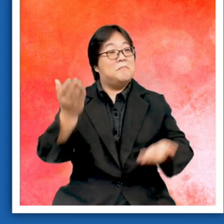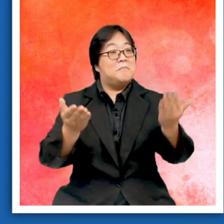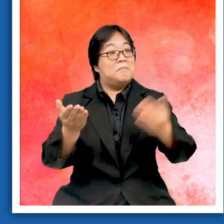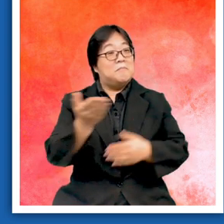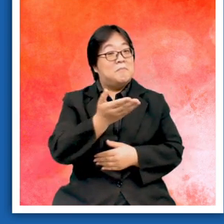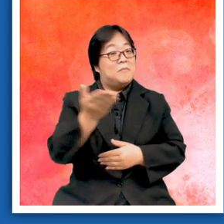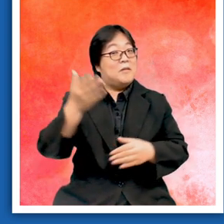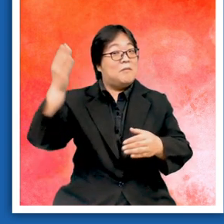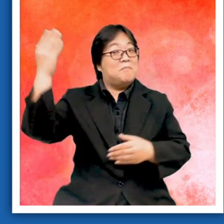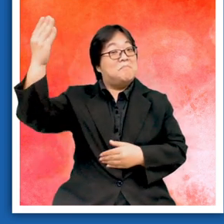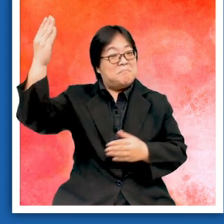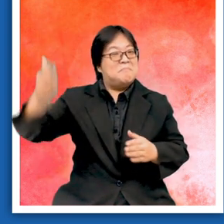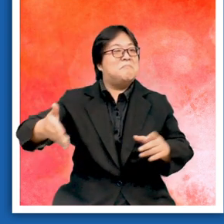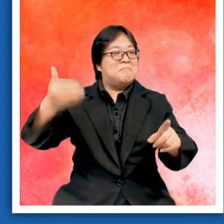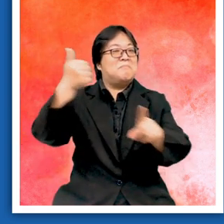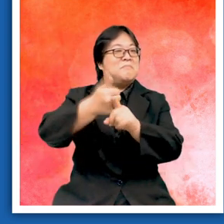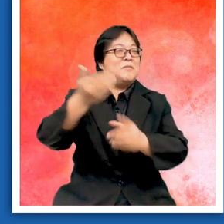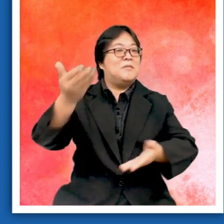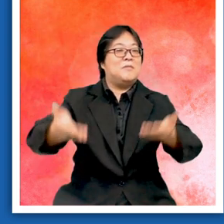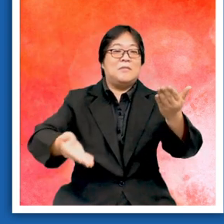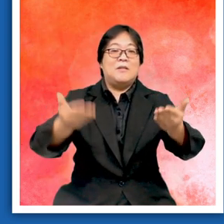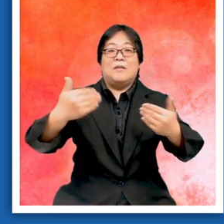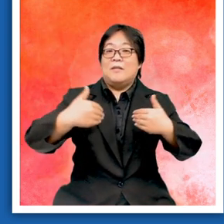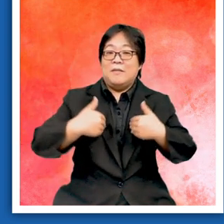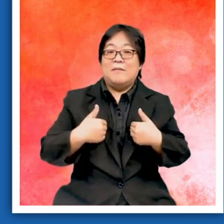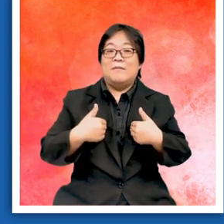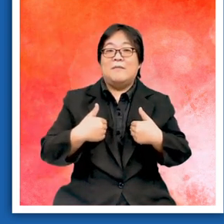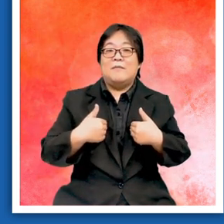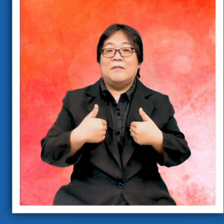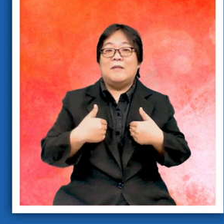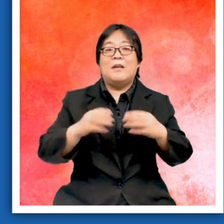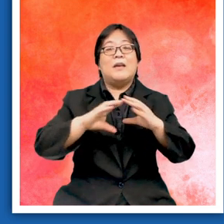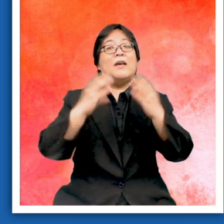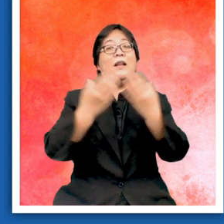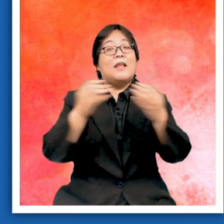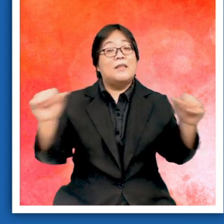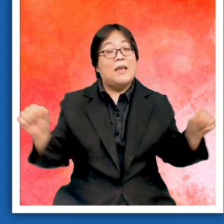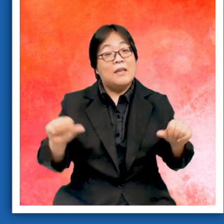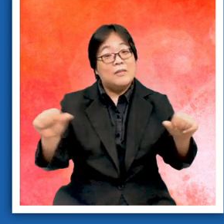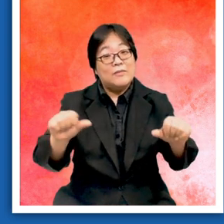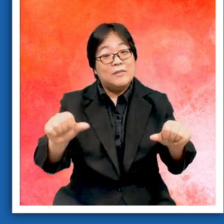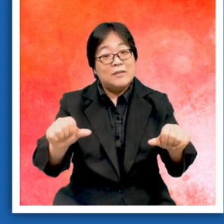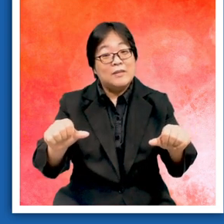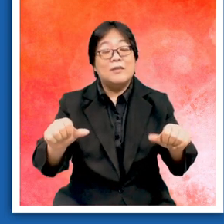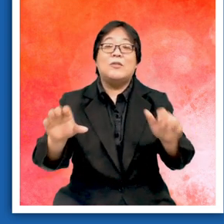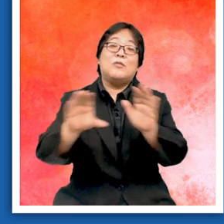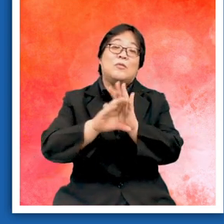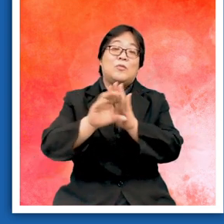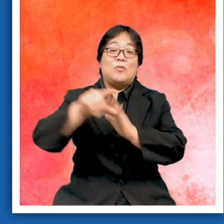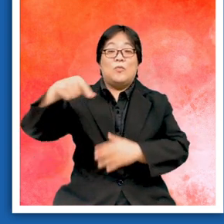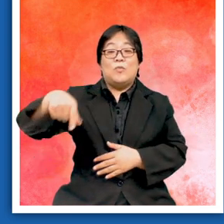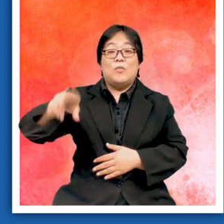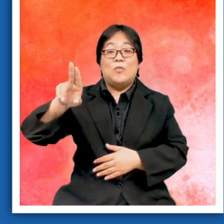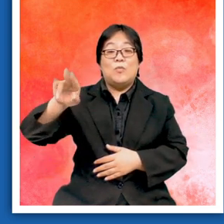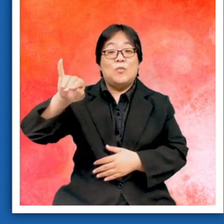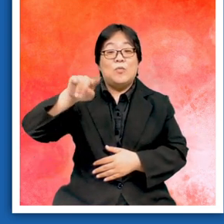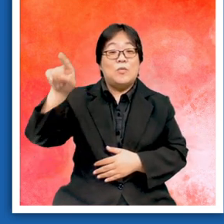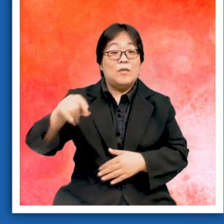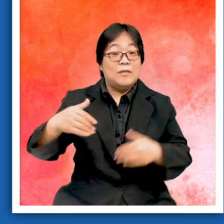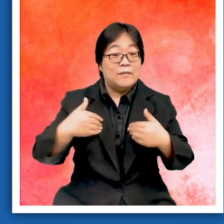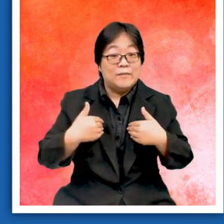The instructor might have class activity in the form of quiz as well. So this is quiz.